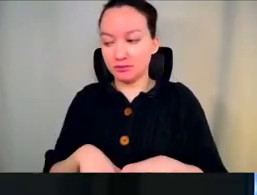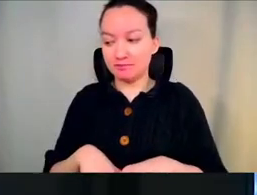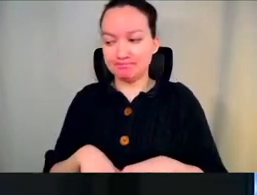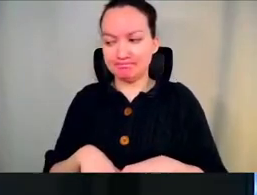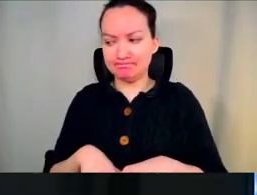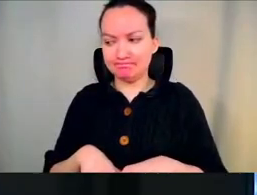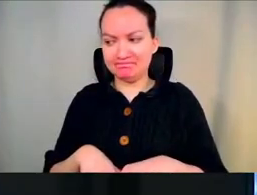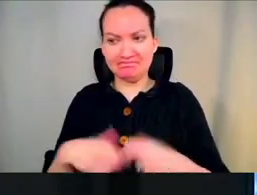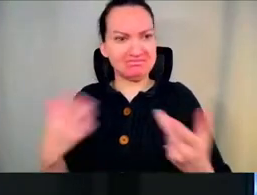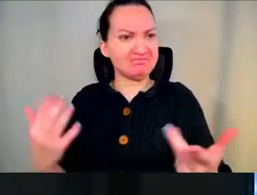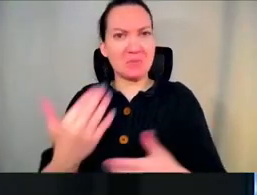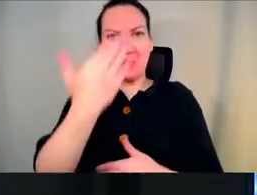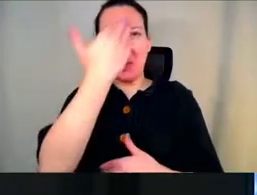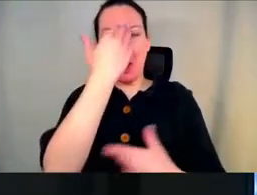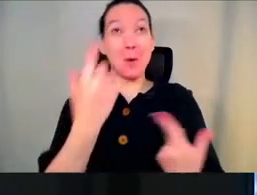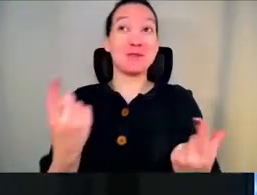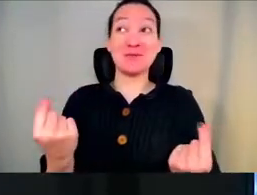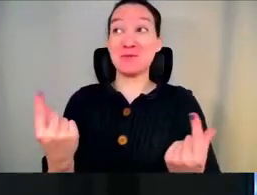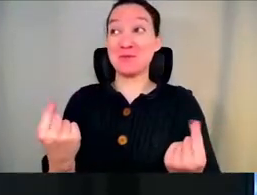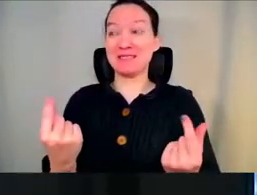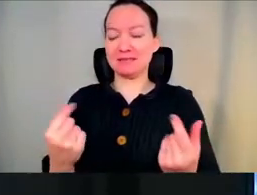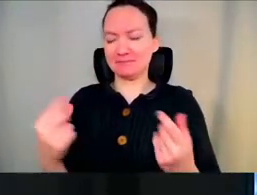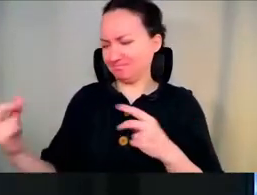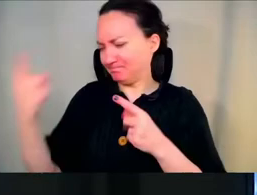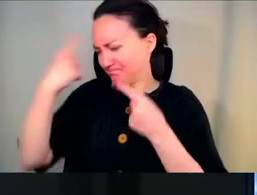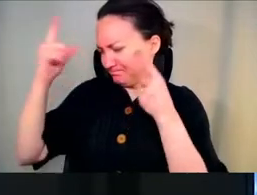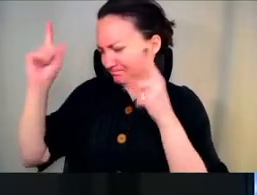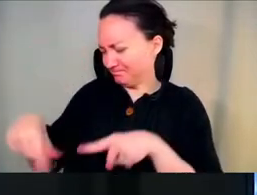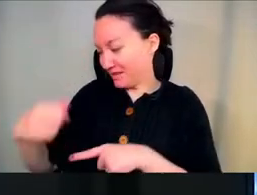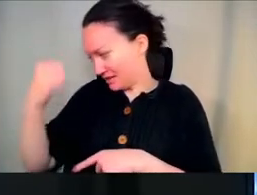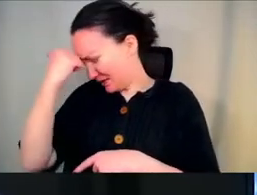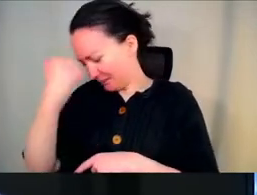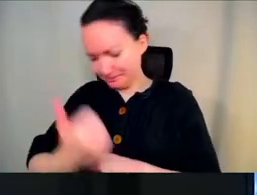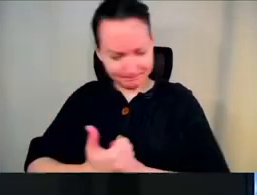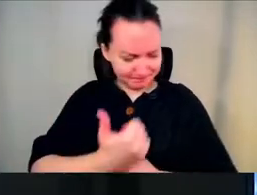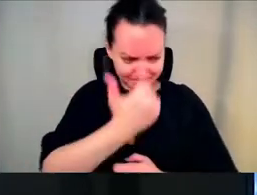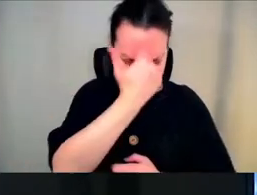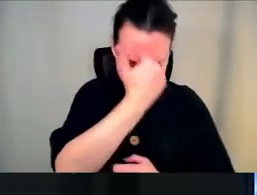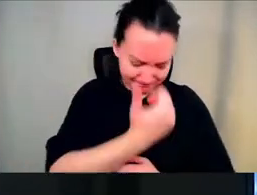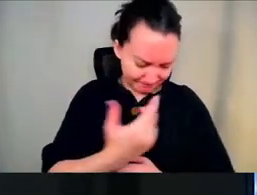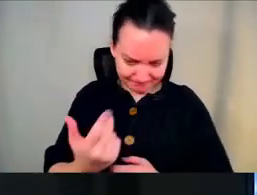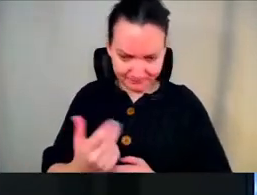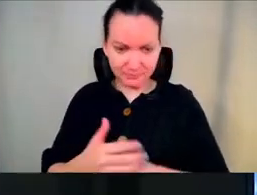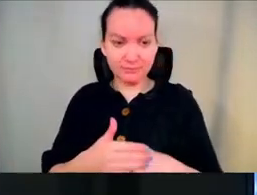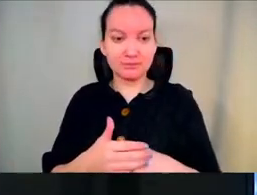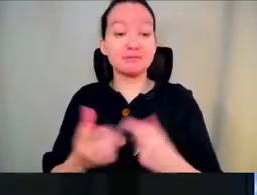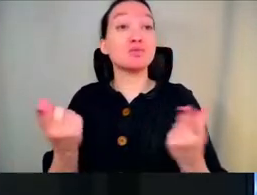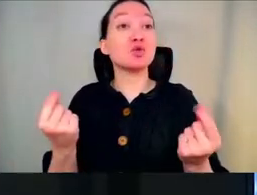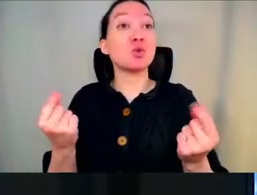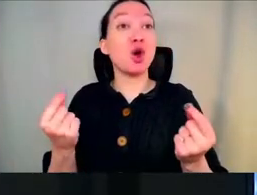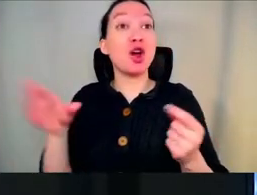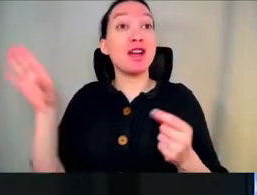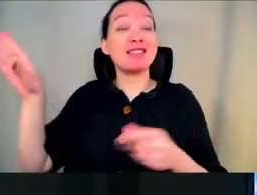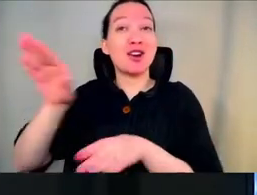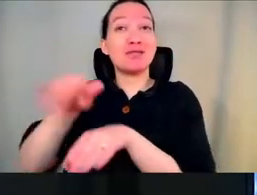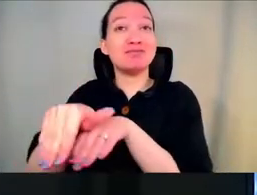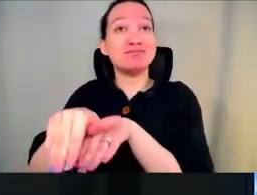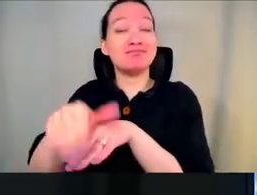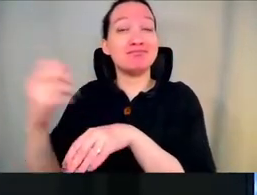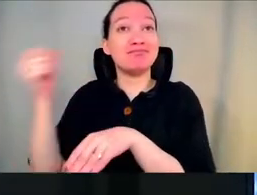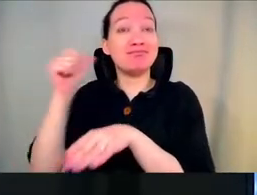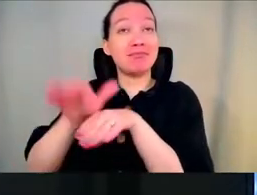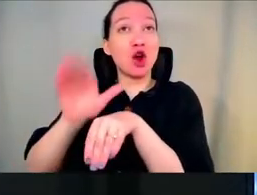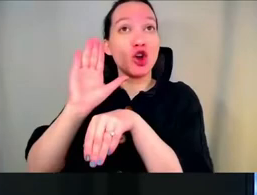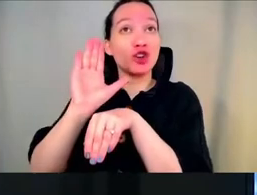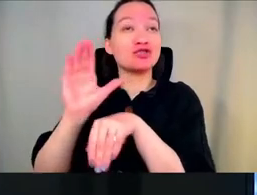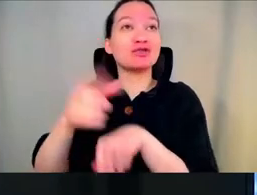like, we know what to do. Put our heads together, dumb and dumber here, and what we do is we open their hatchback.